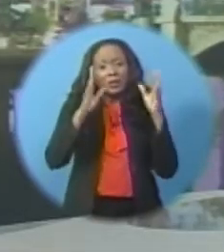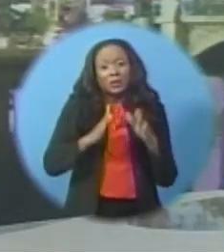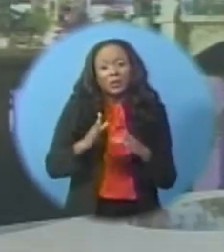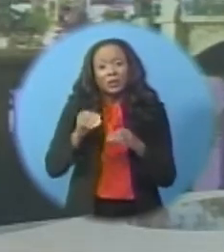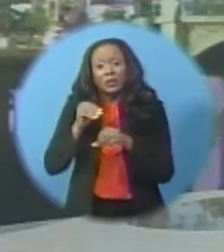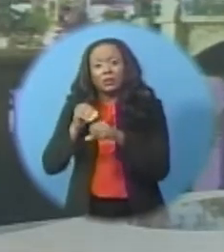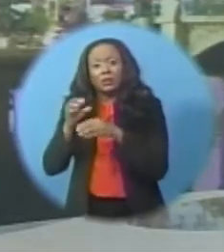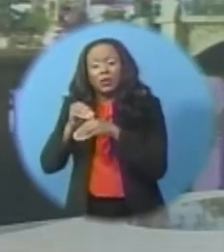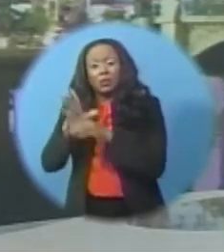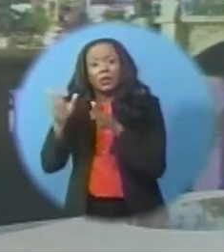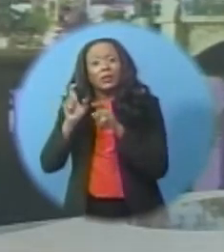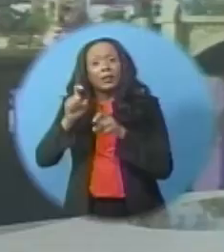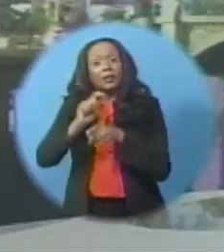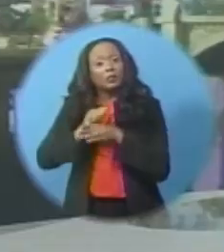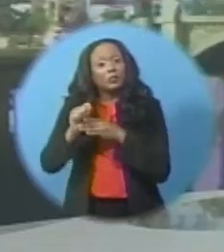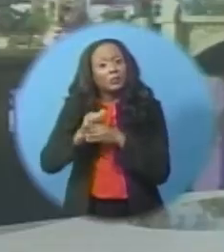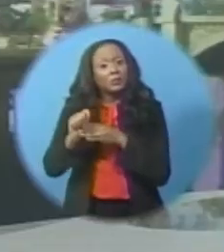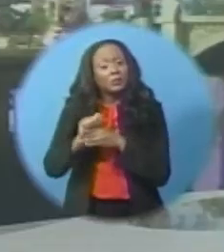counselors will help.